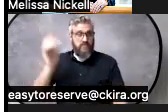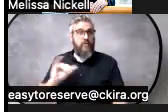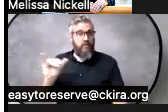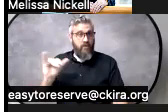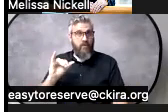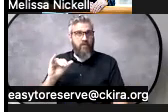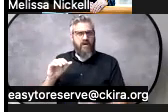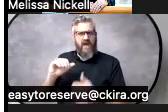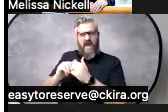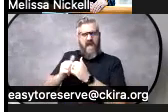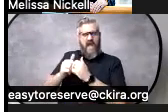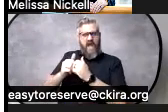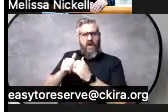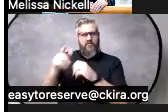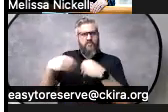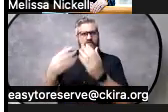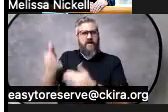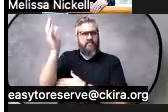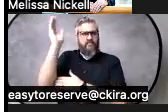the manner in which the talk is given.